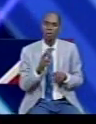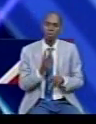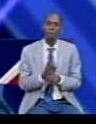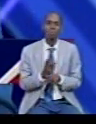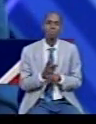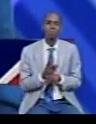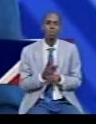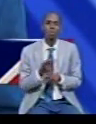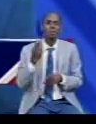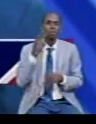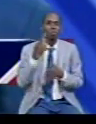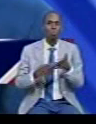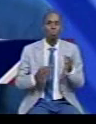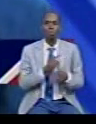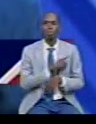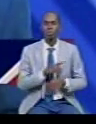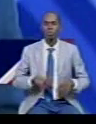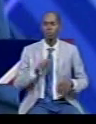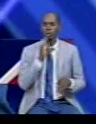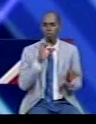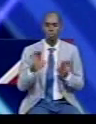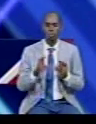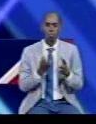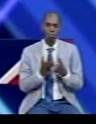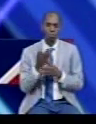Look at what the Lord is doing through the GCK.